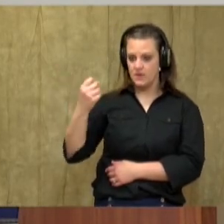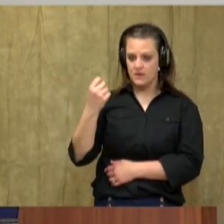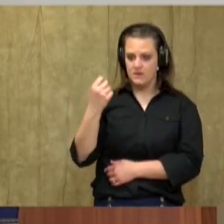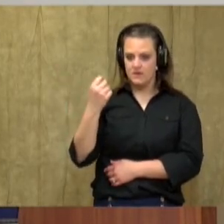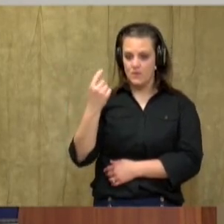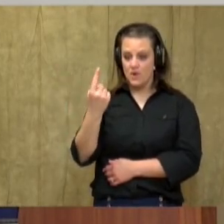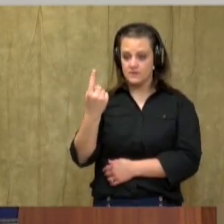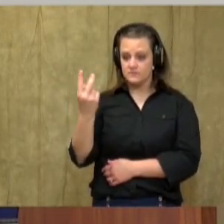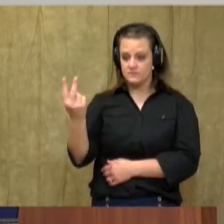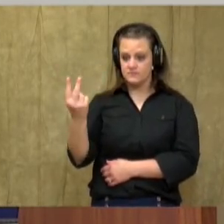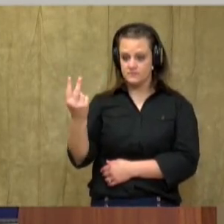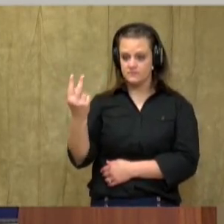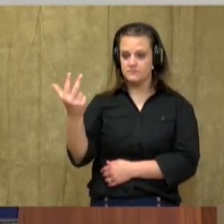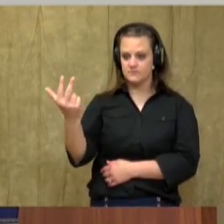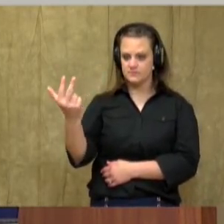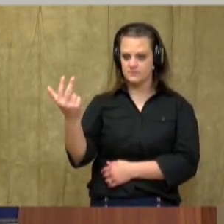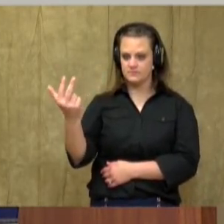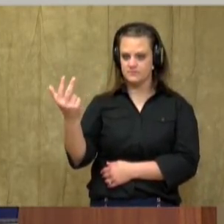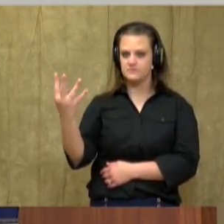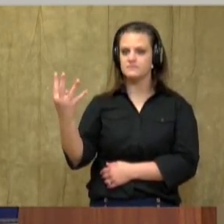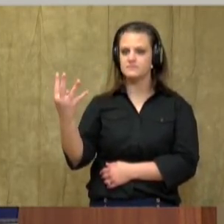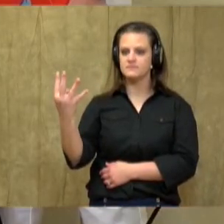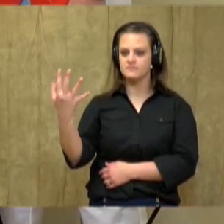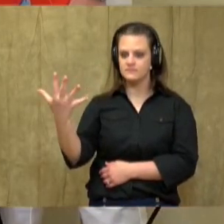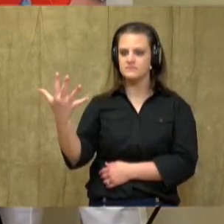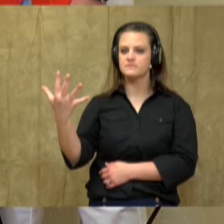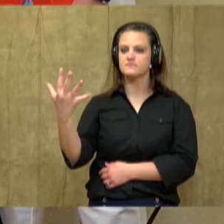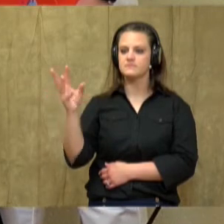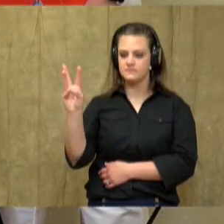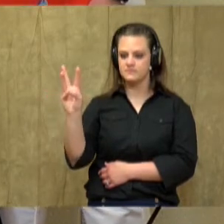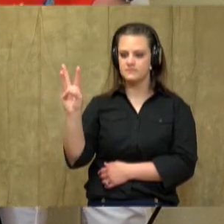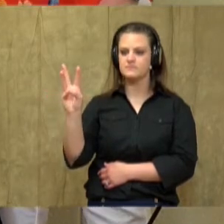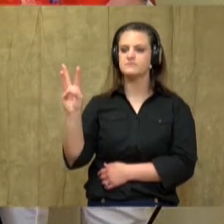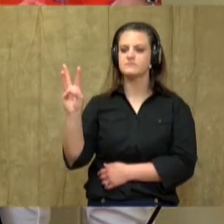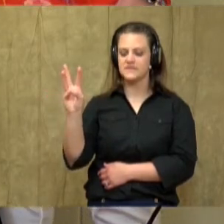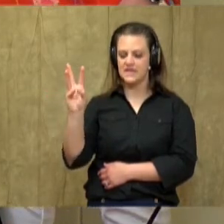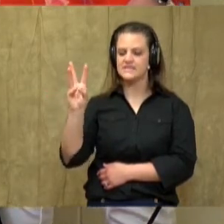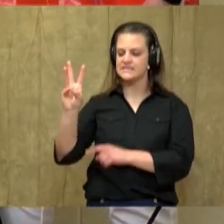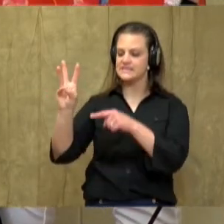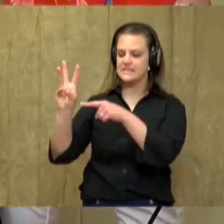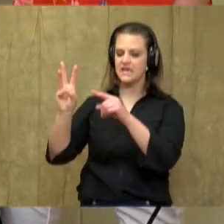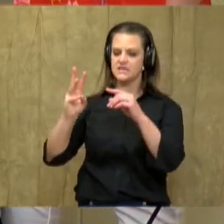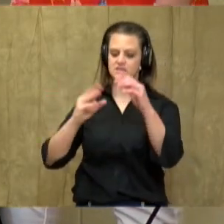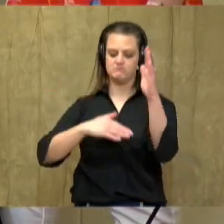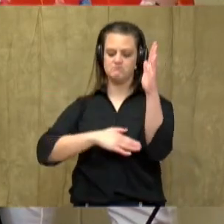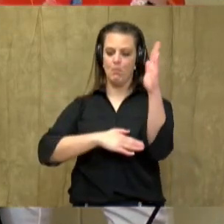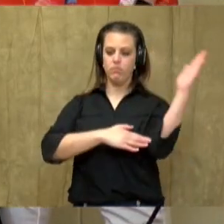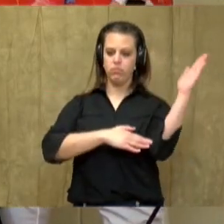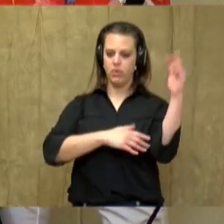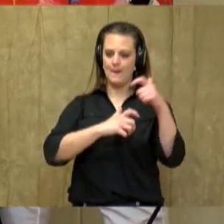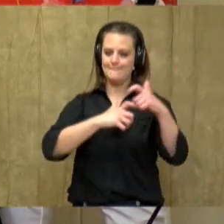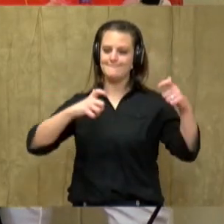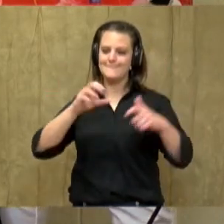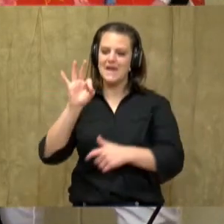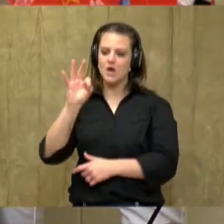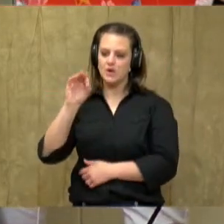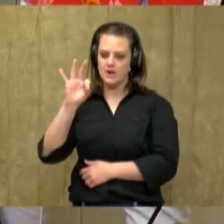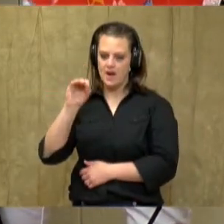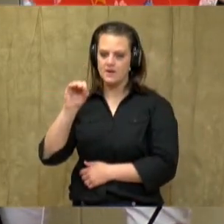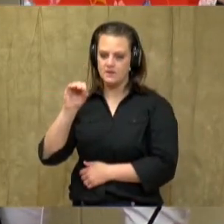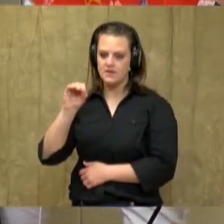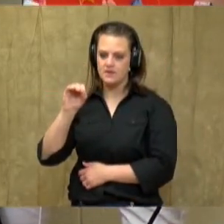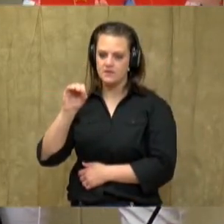1, 2, 3, 4, 5, 6 obtuse angles and 6